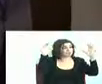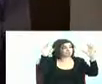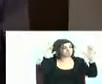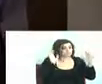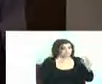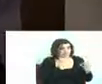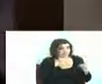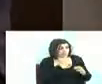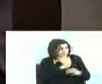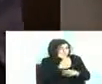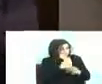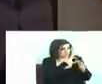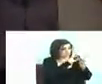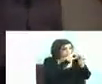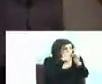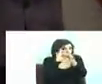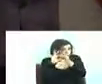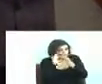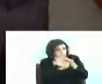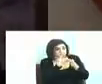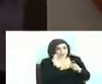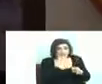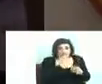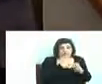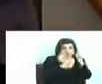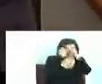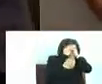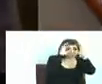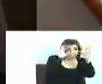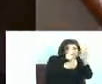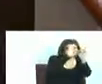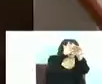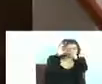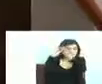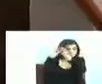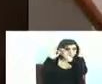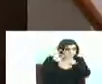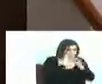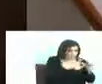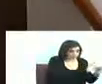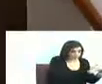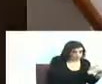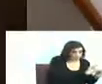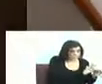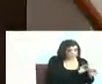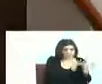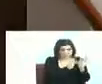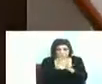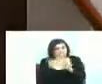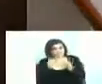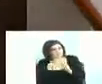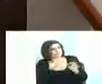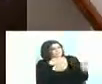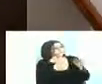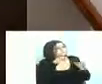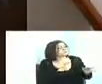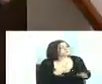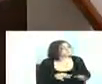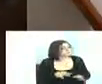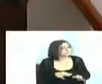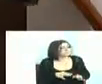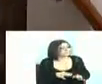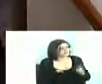connected into it. I think that that's what Jesus is trying to tell us when he shares these parables and these visions. When he tries to use words